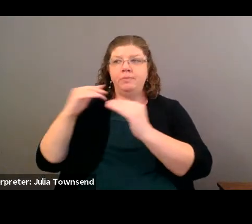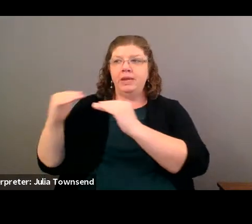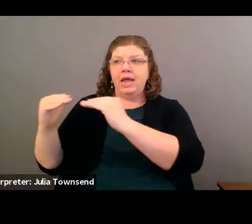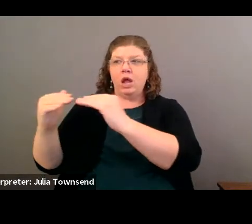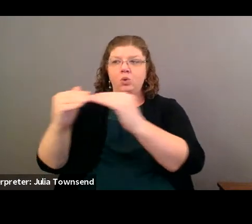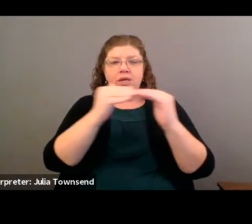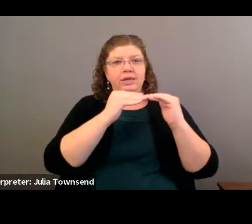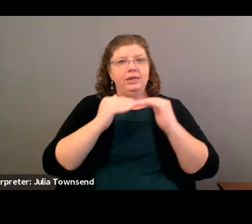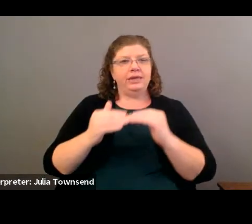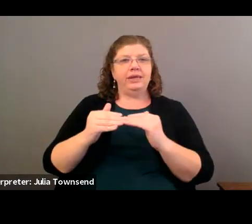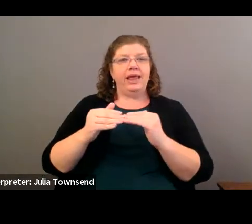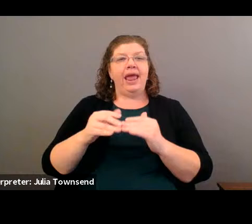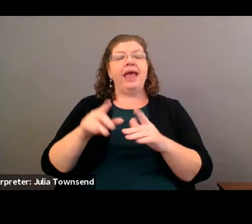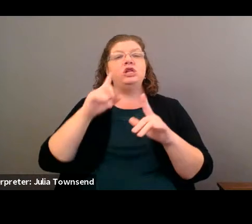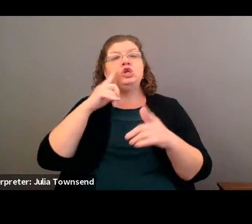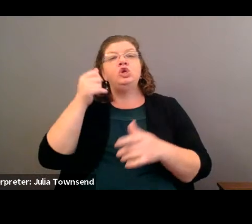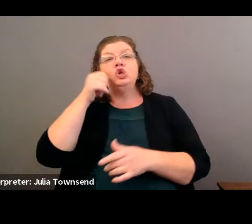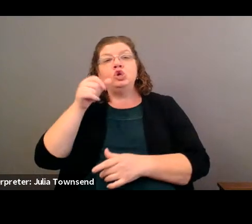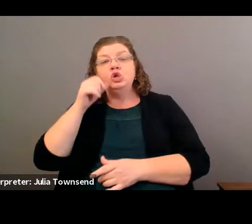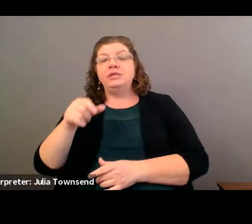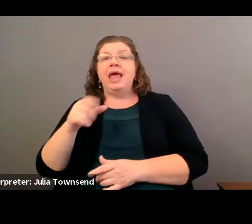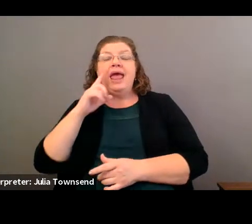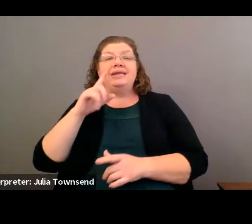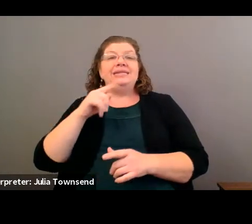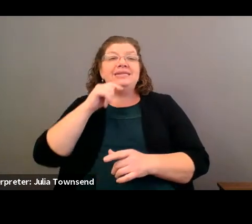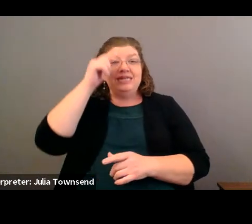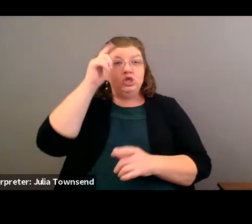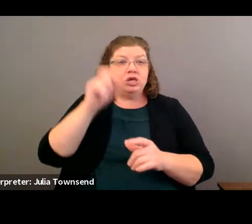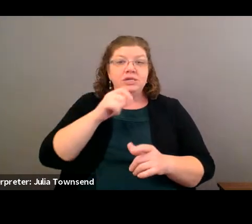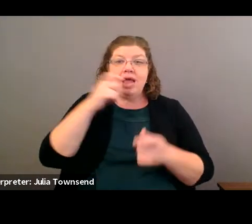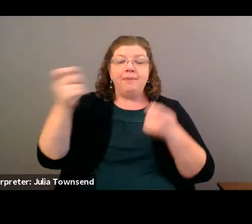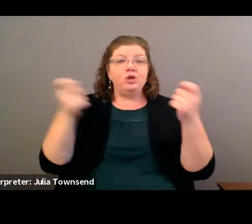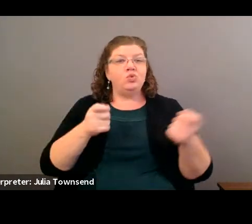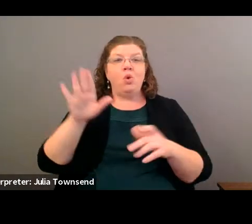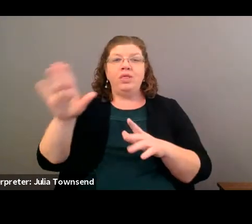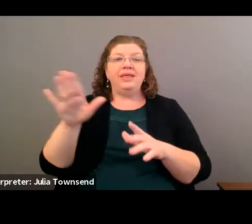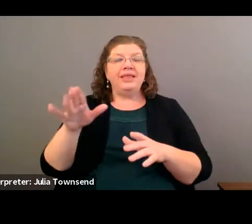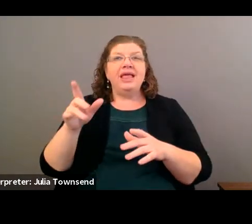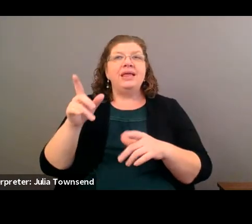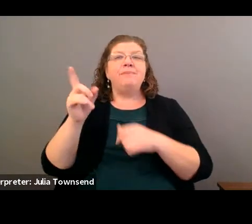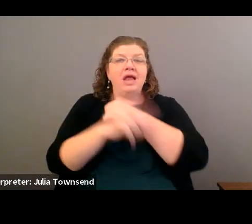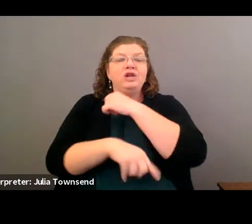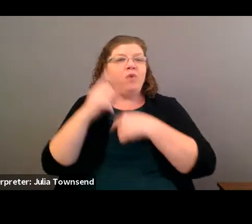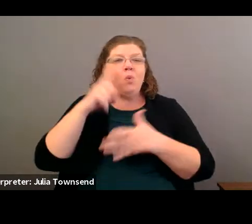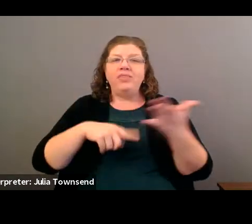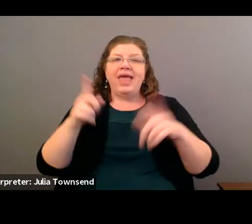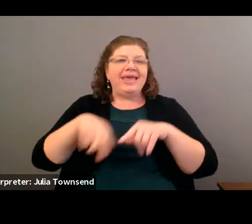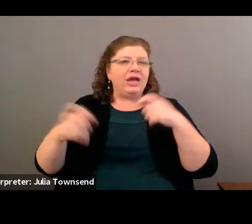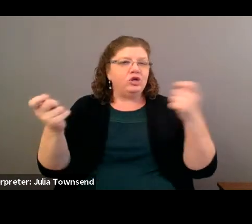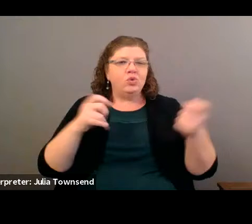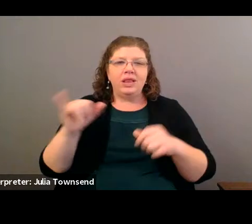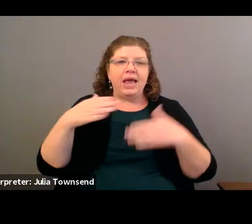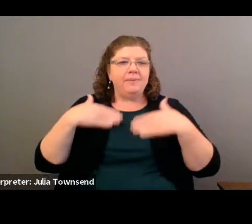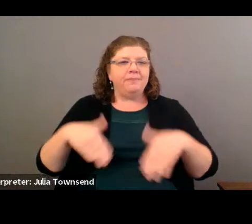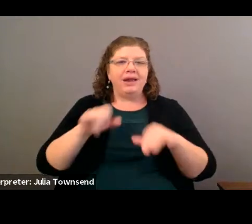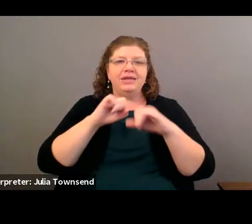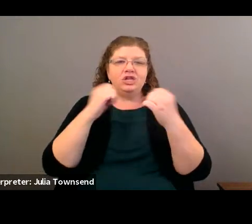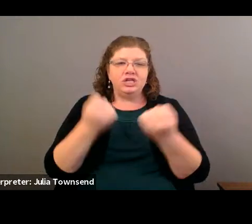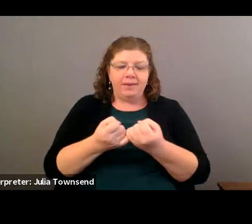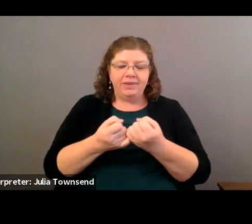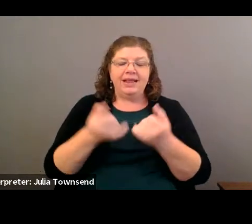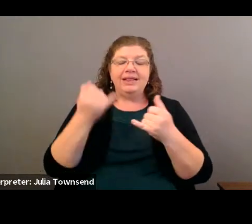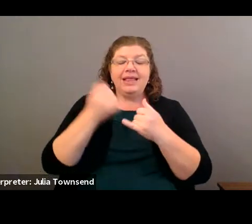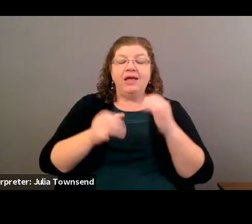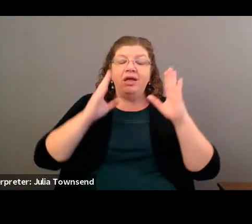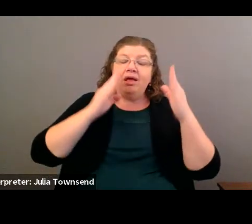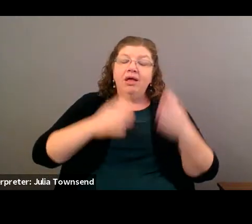teens, especially girls, should not be punished for something they can't control, like their body shape. Lastly, teachers are targeting certain kids and making assumptions based on